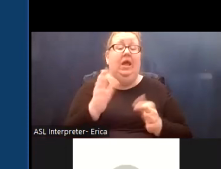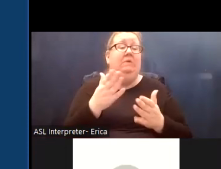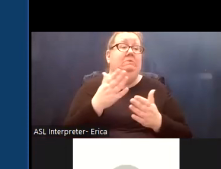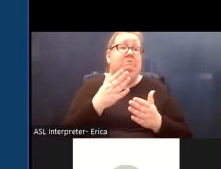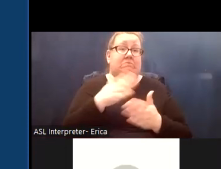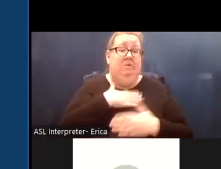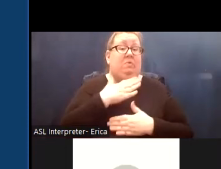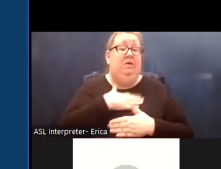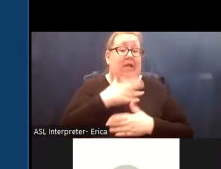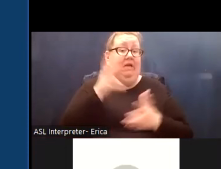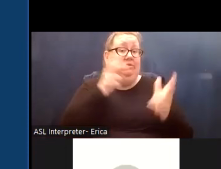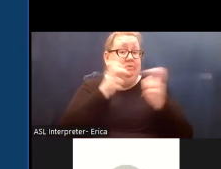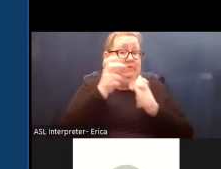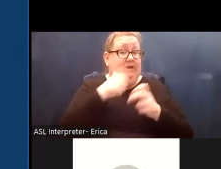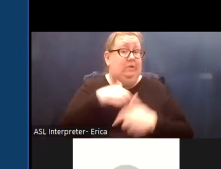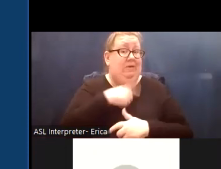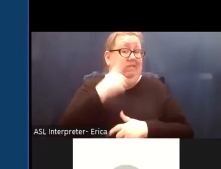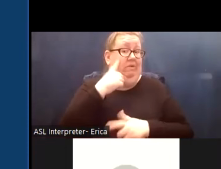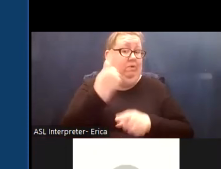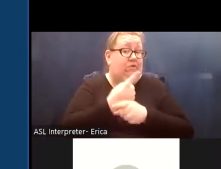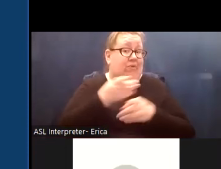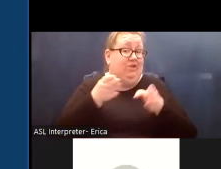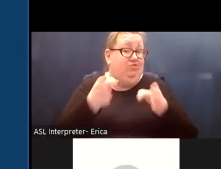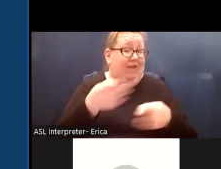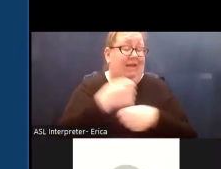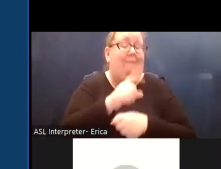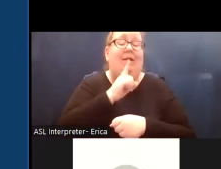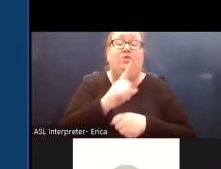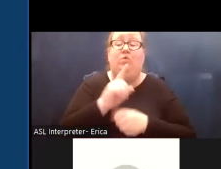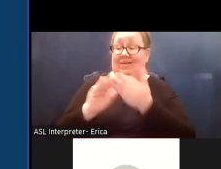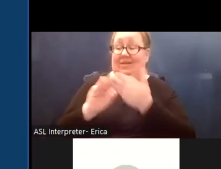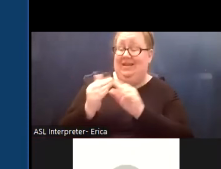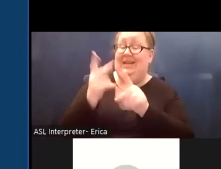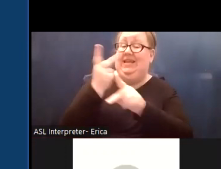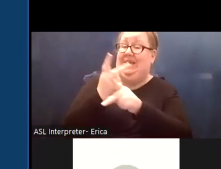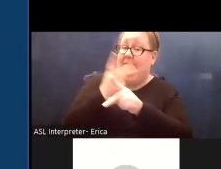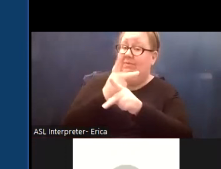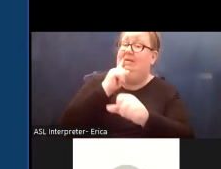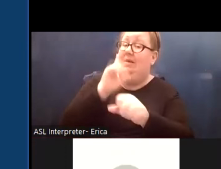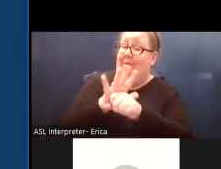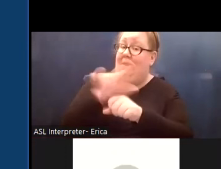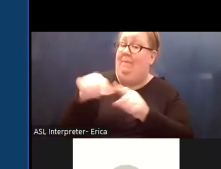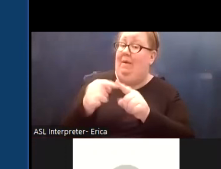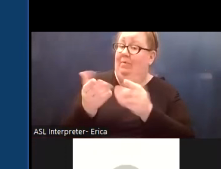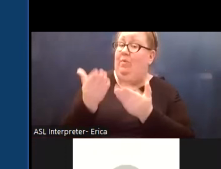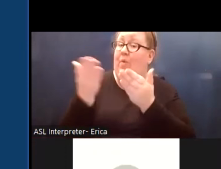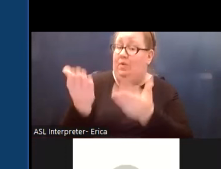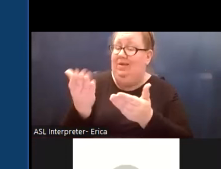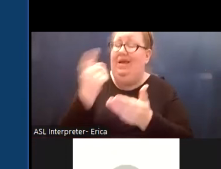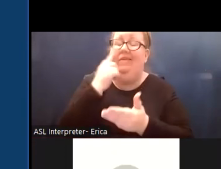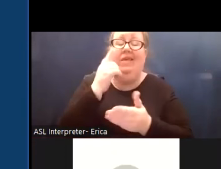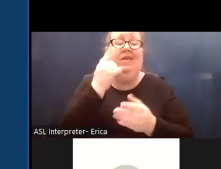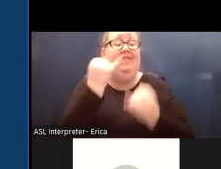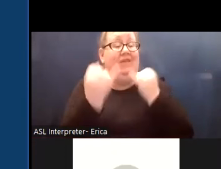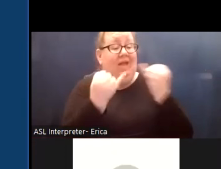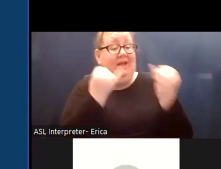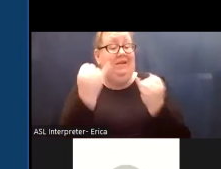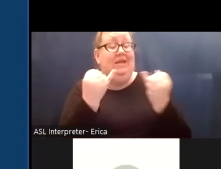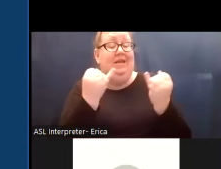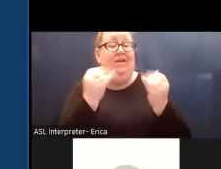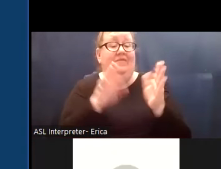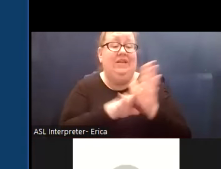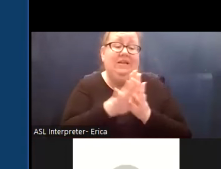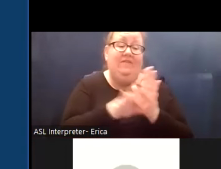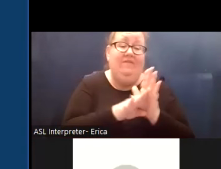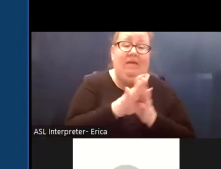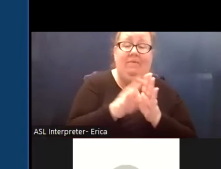track, and making sure the city keeps a commitment regarding these proposals. I think, you know, the idea with the kind of, you know, developing the